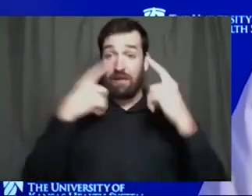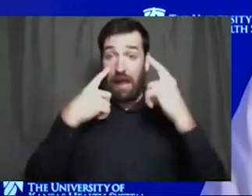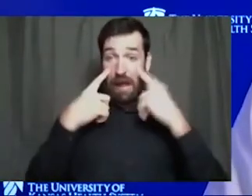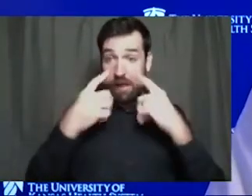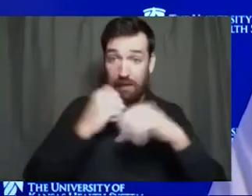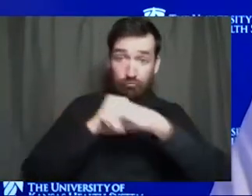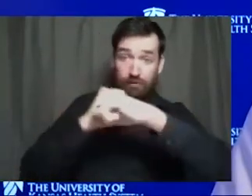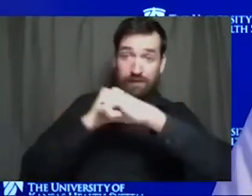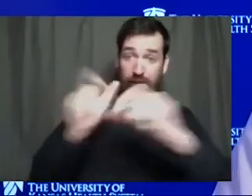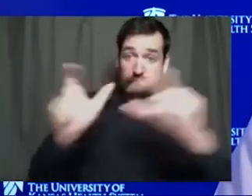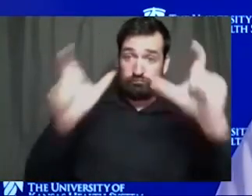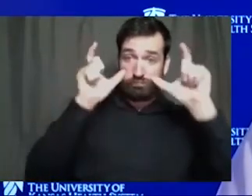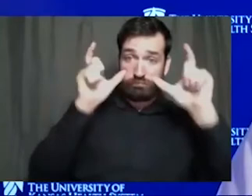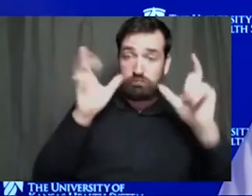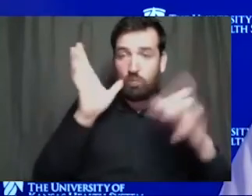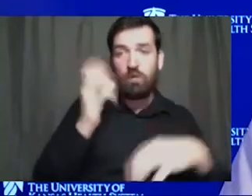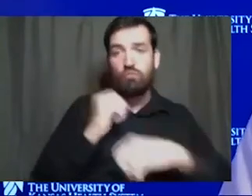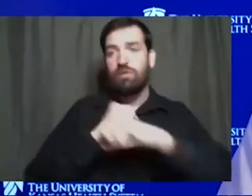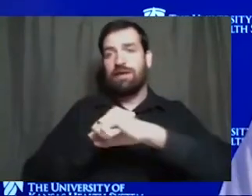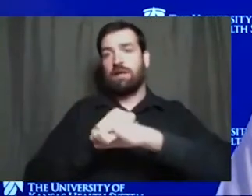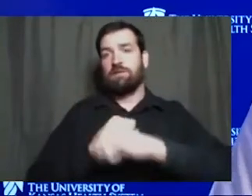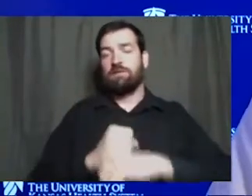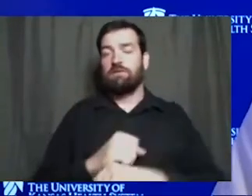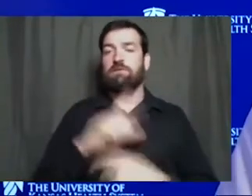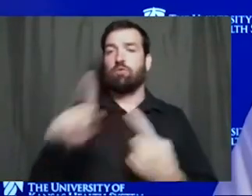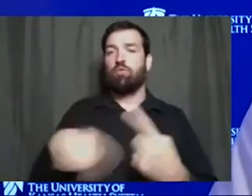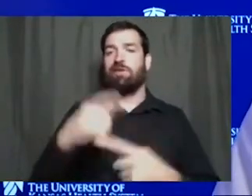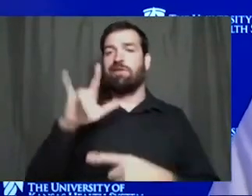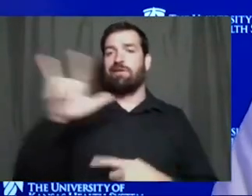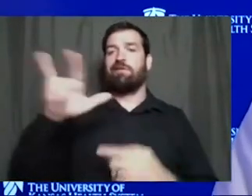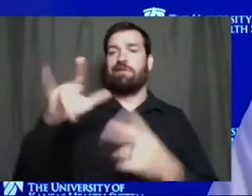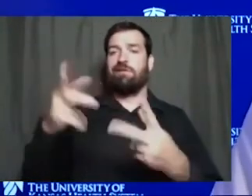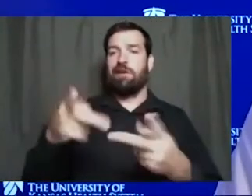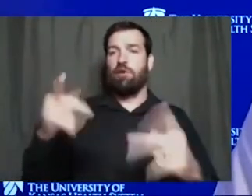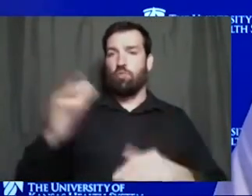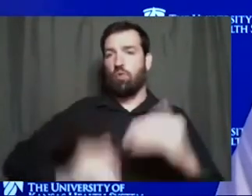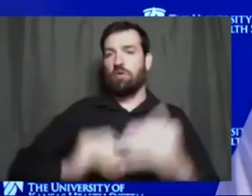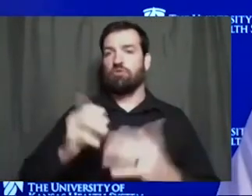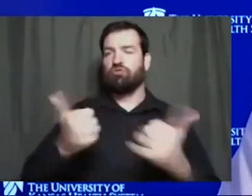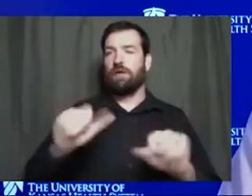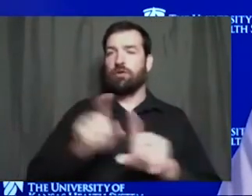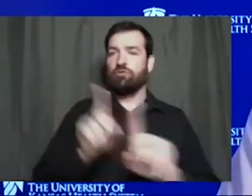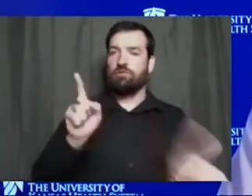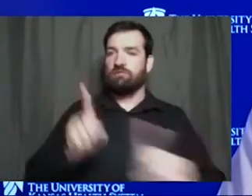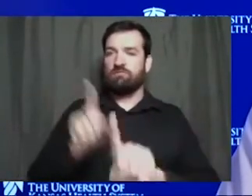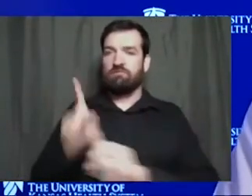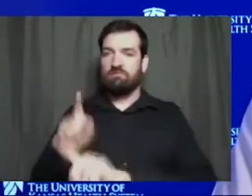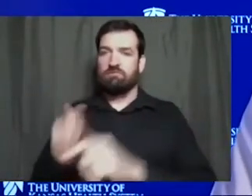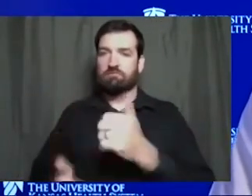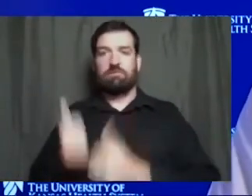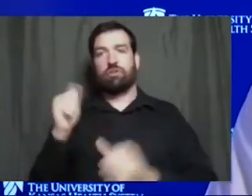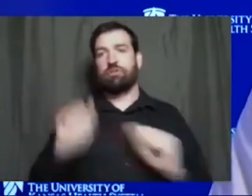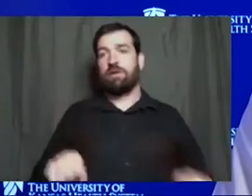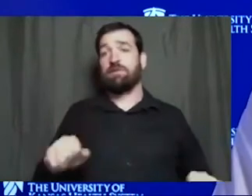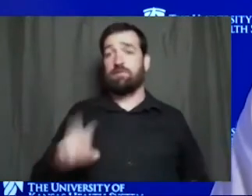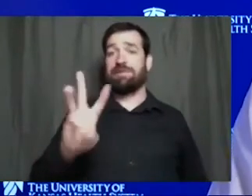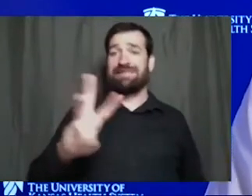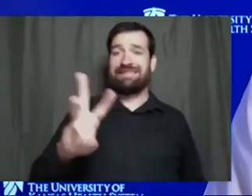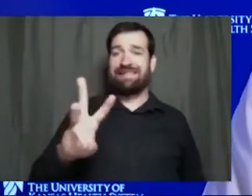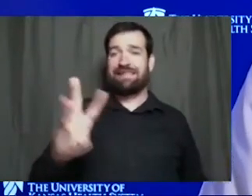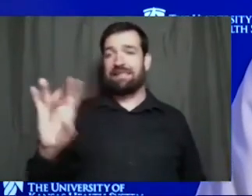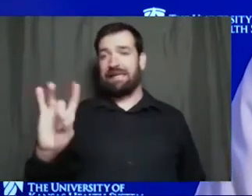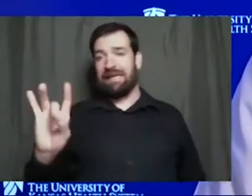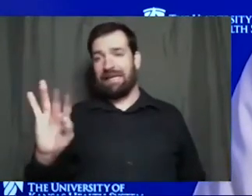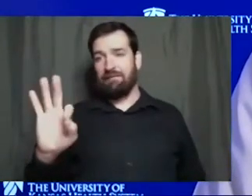protected. When you are in the airport, you know, try to separate from other people as much as possible, certainly 6 feet or 8 feet if you can. I know some of